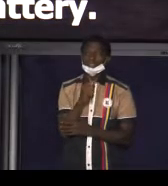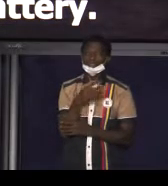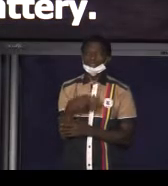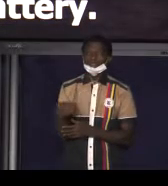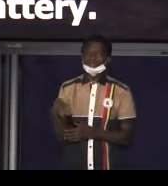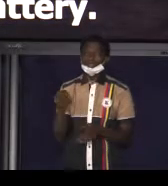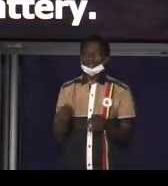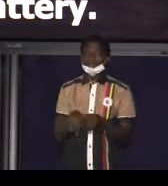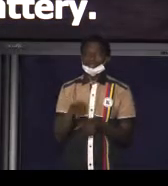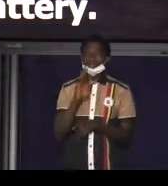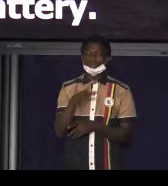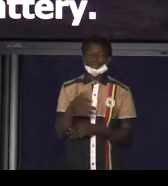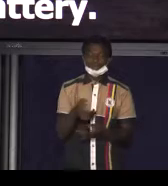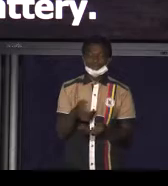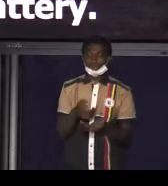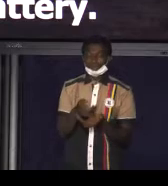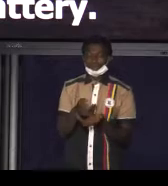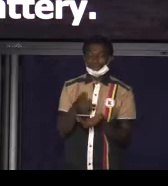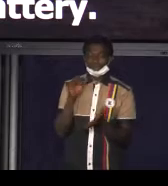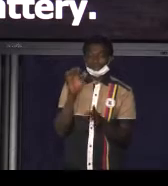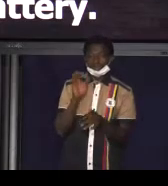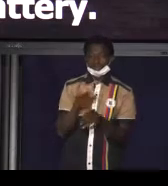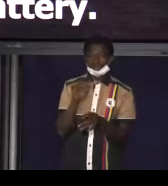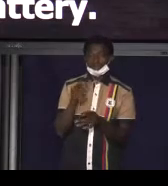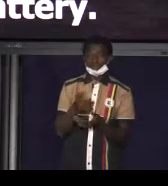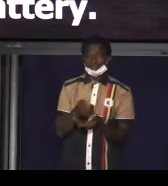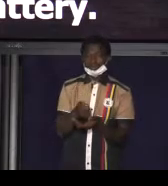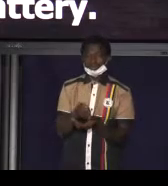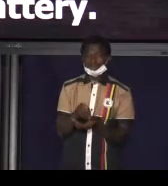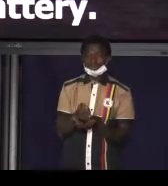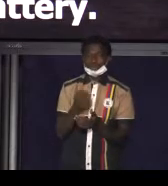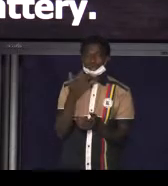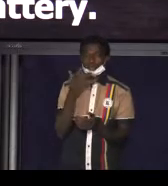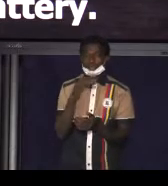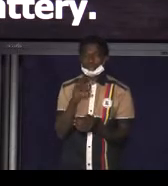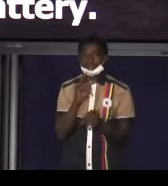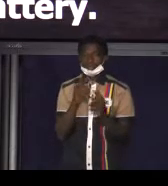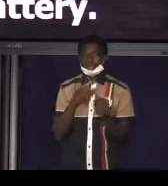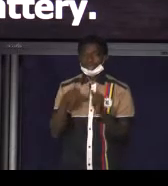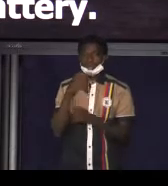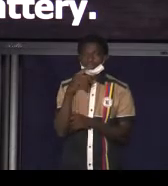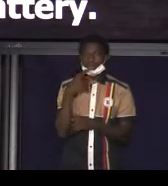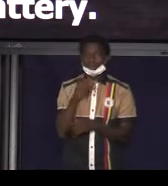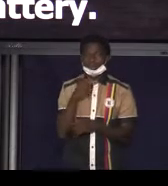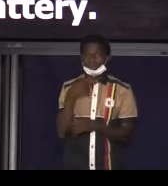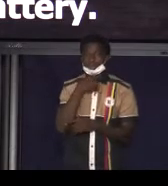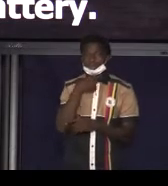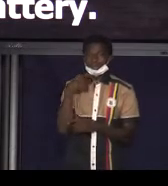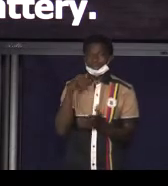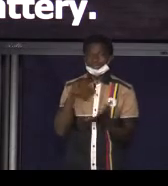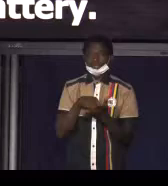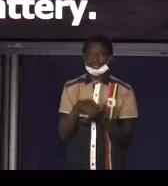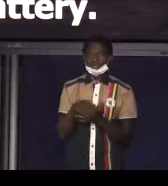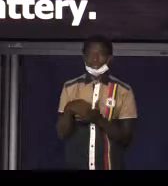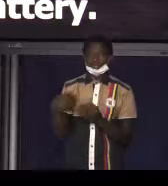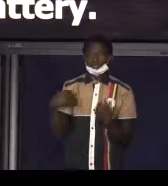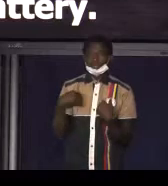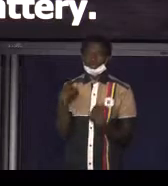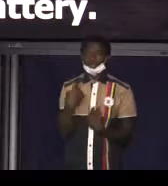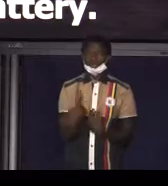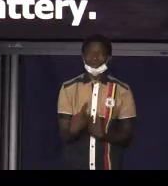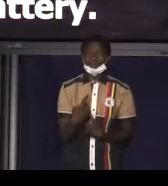touch battery. The battery you put in the touch, that's talking about the dry cell, because it contains